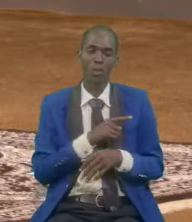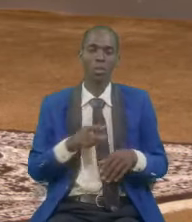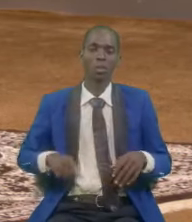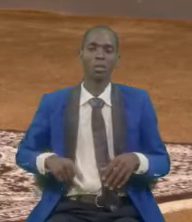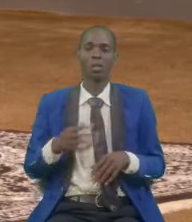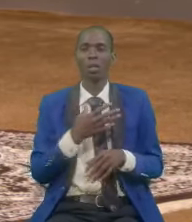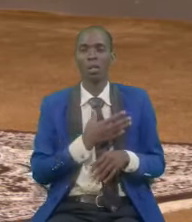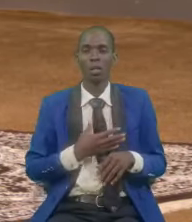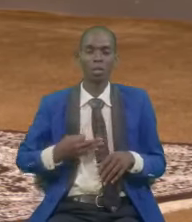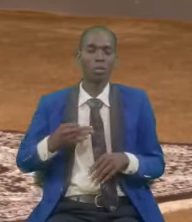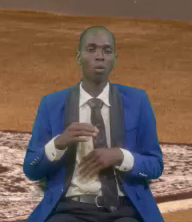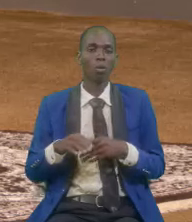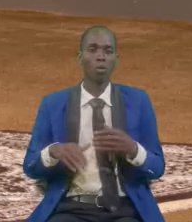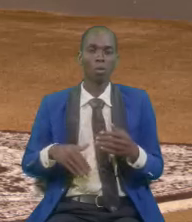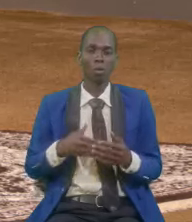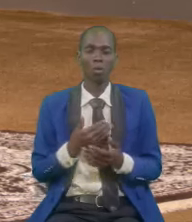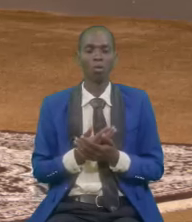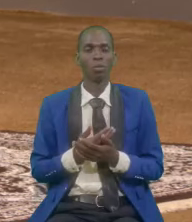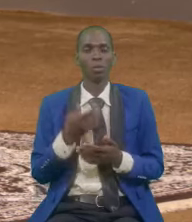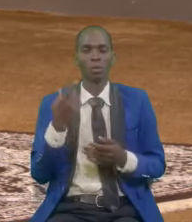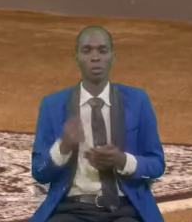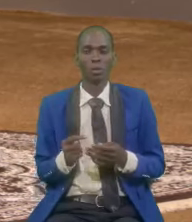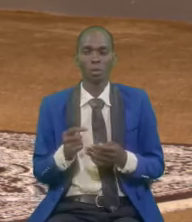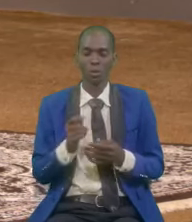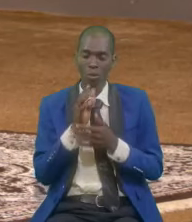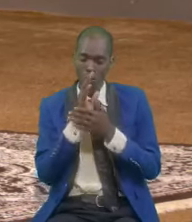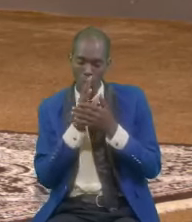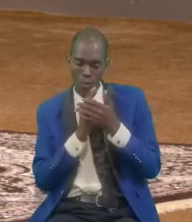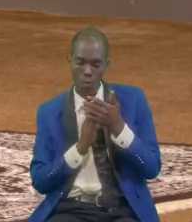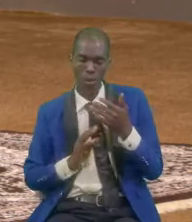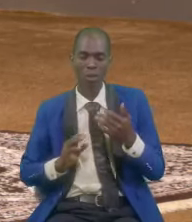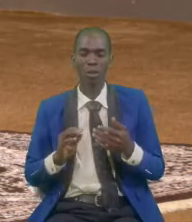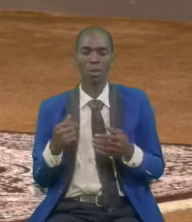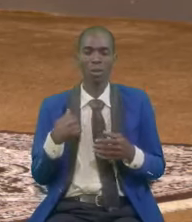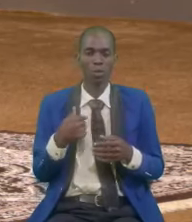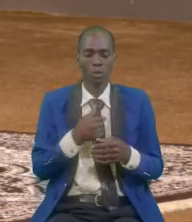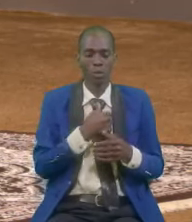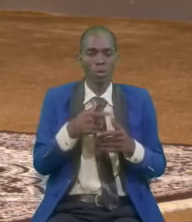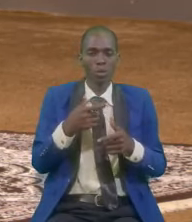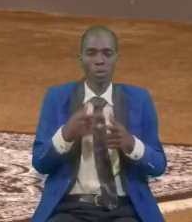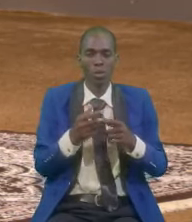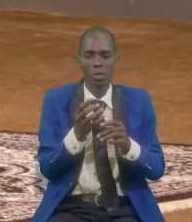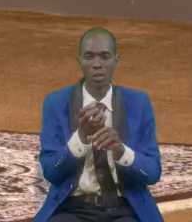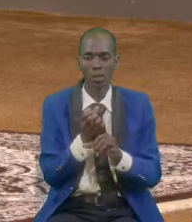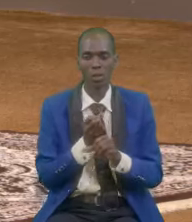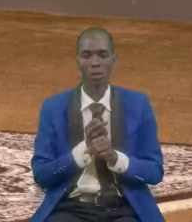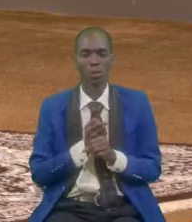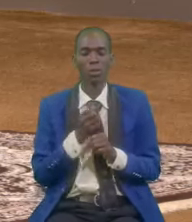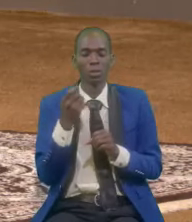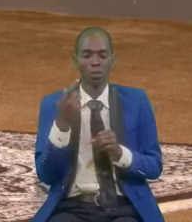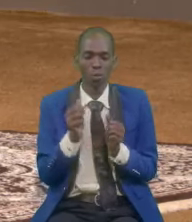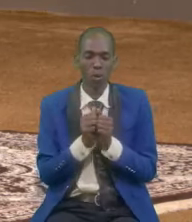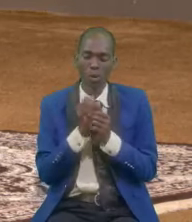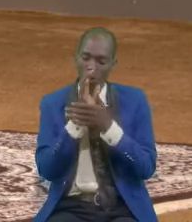can have is lowliness of mind and meekness, and we receive with meekness the